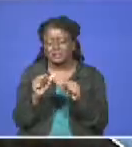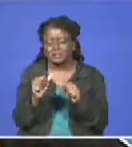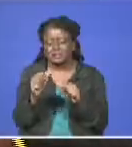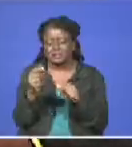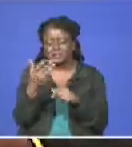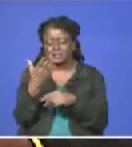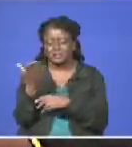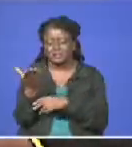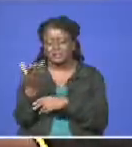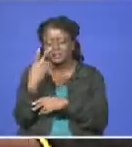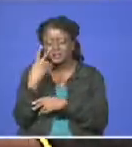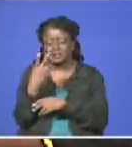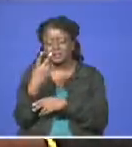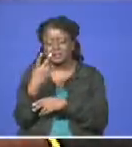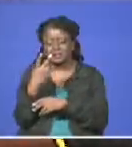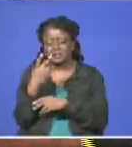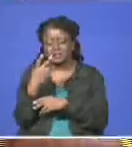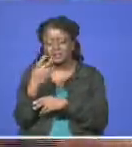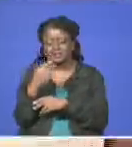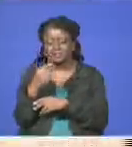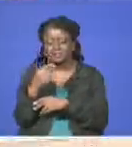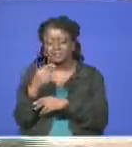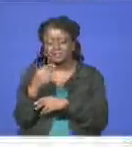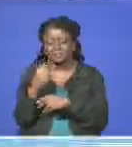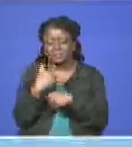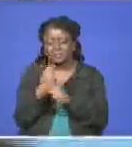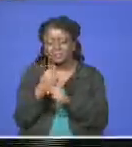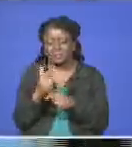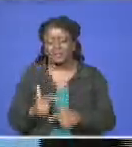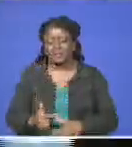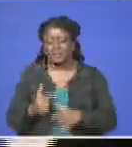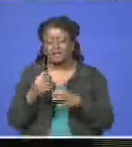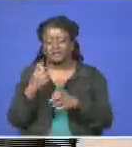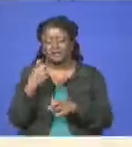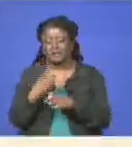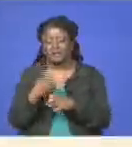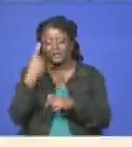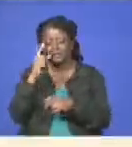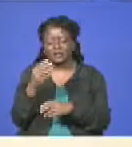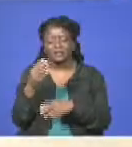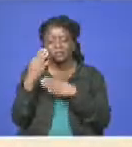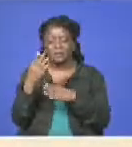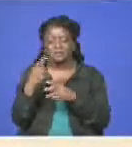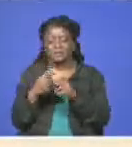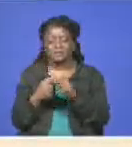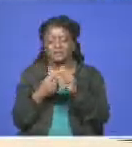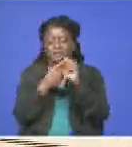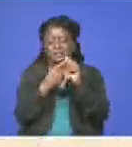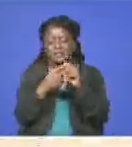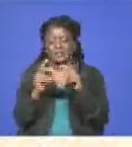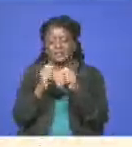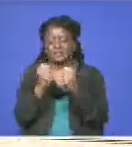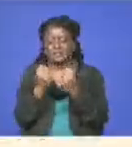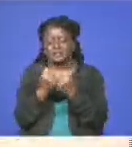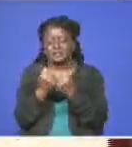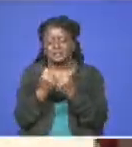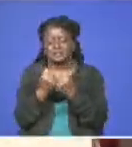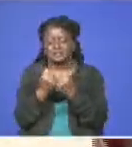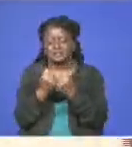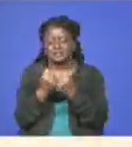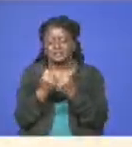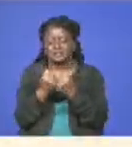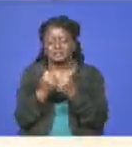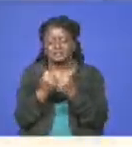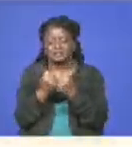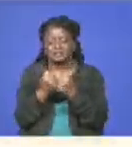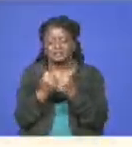Jeffries dominating the entire game and making life extremely difficult for the Bahamas' select team, leading the Tigers with 22 and 20 points